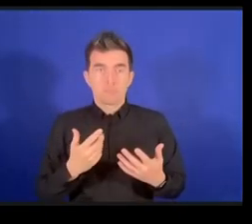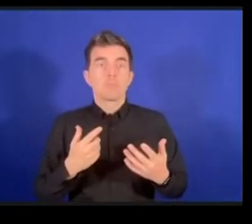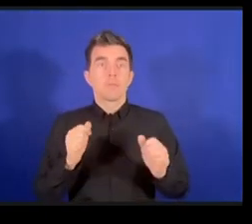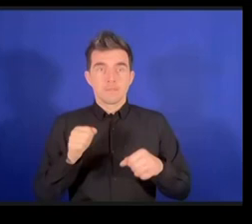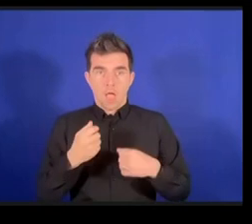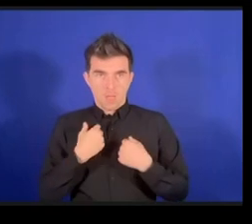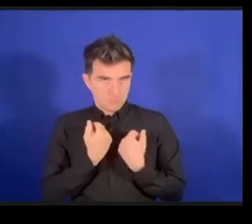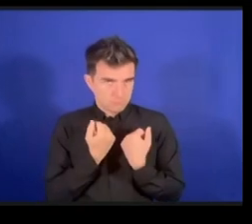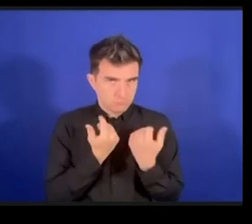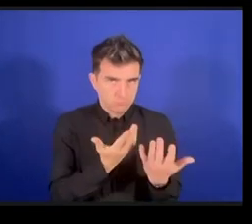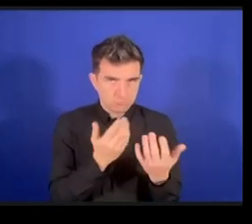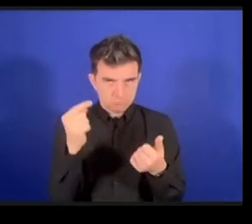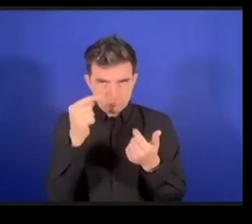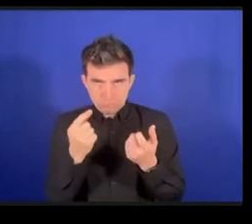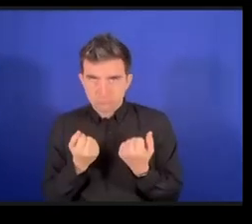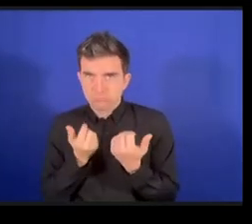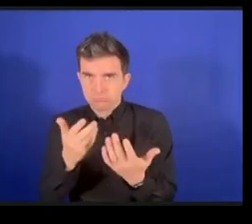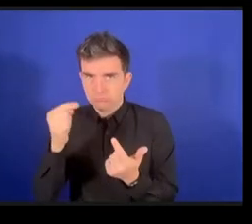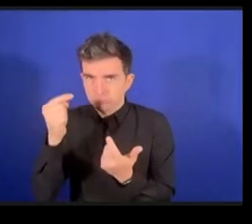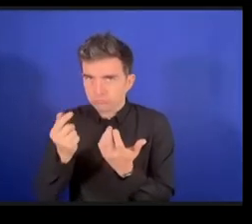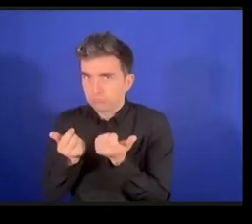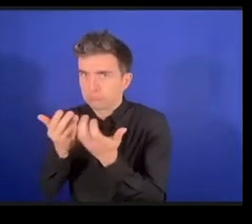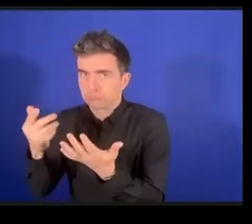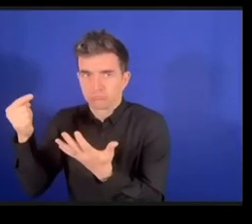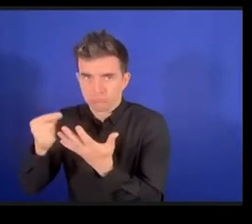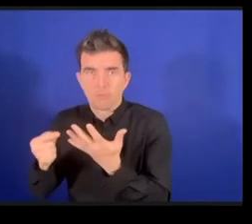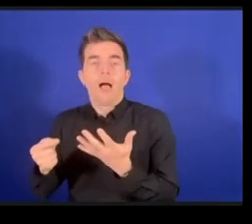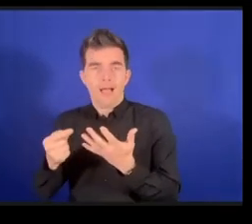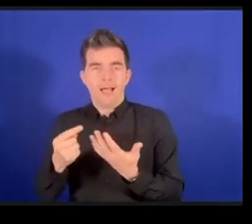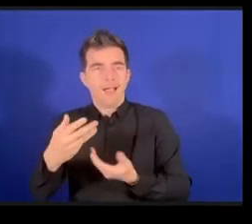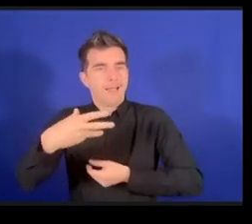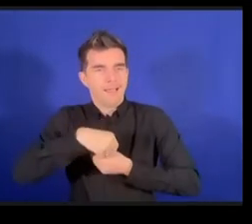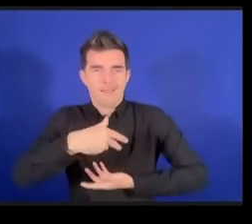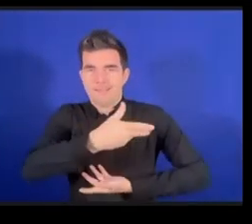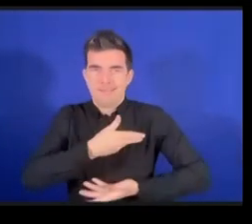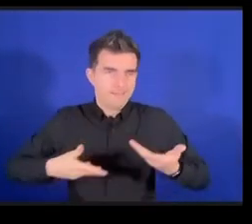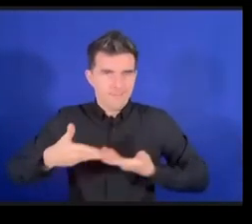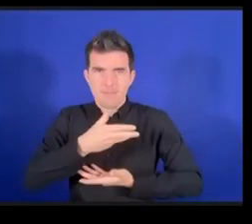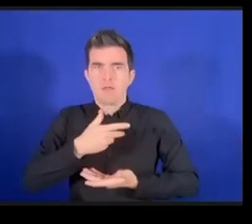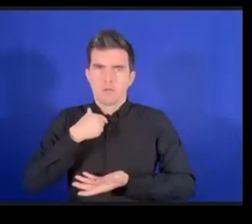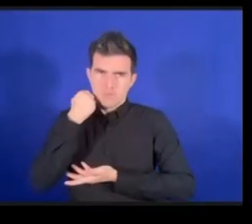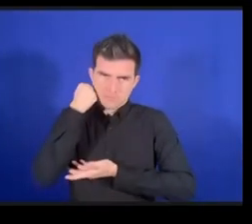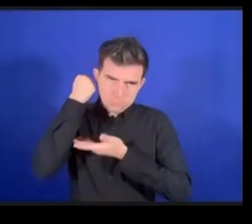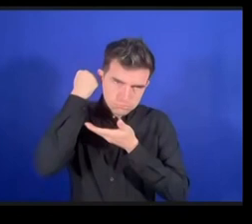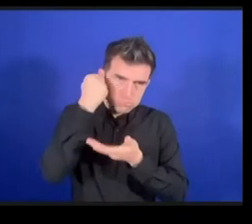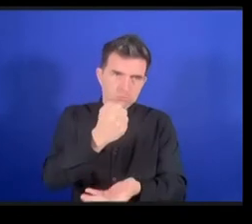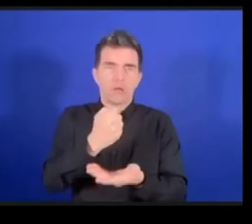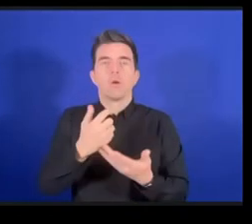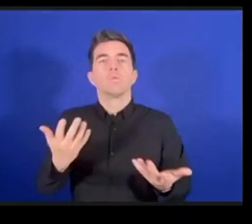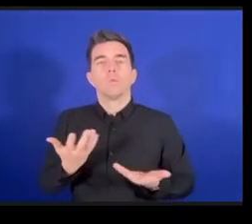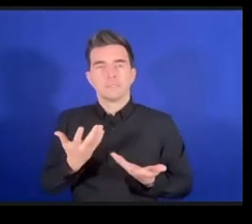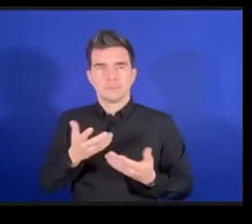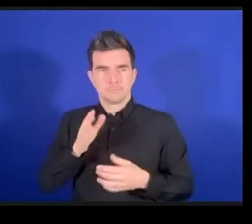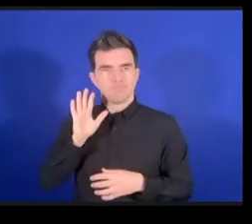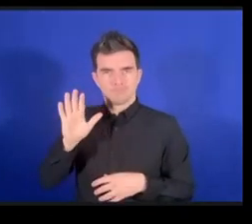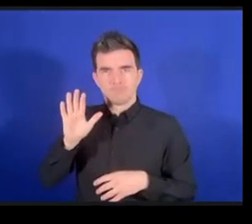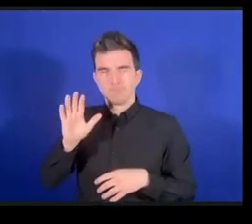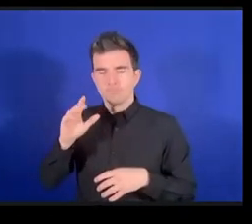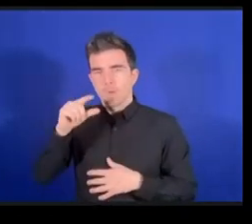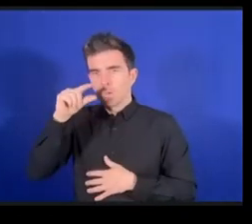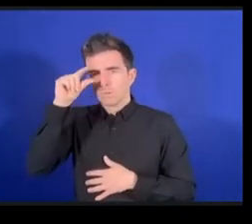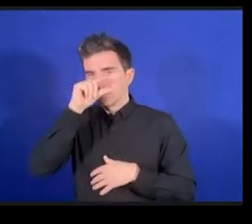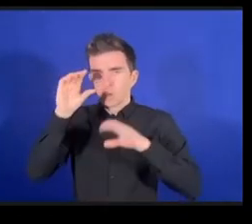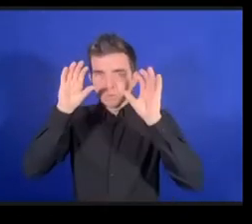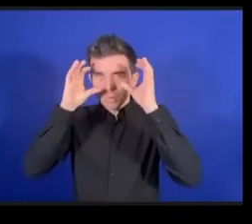serve to actually enable them uh along with their accessibility requirements and accommodations